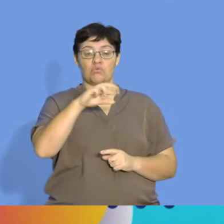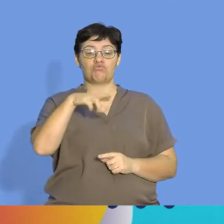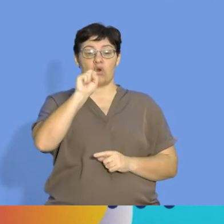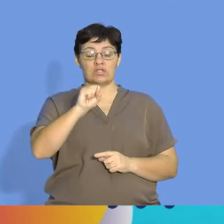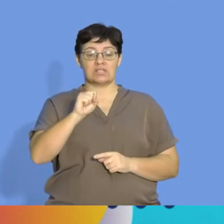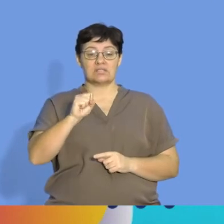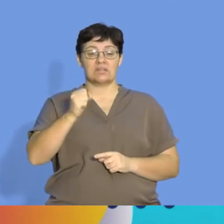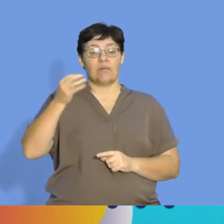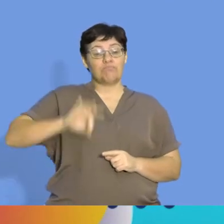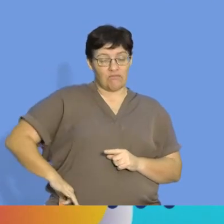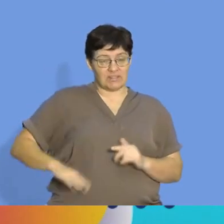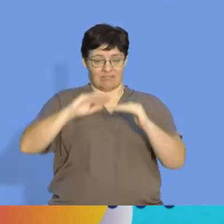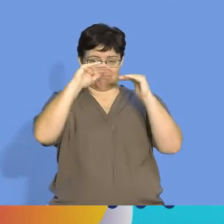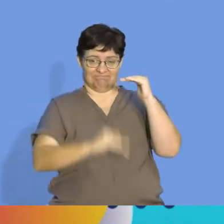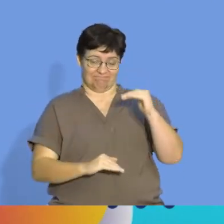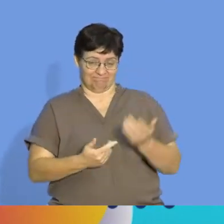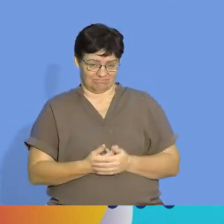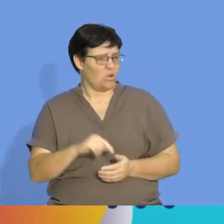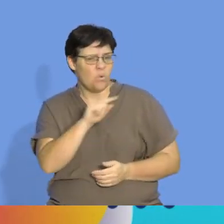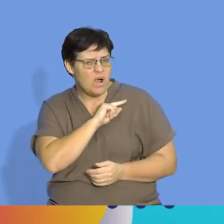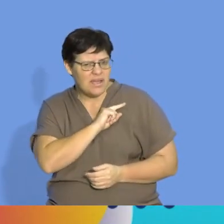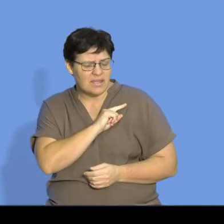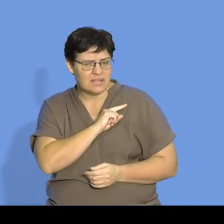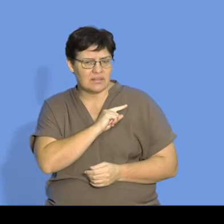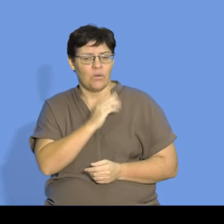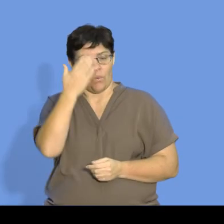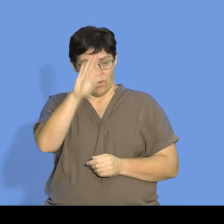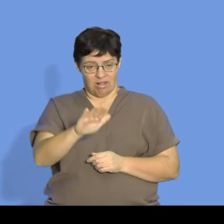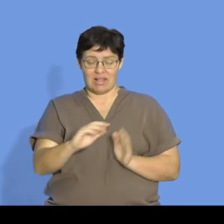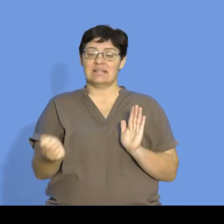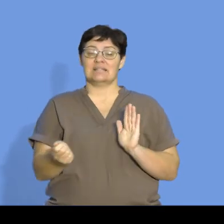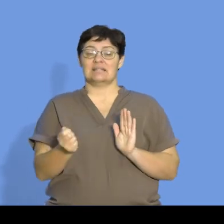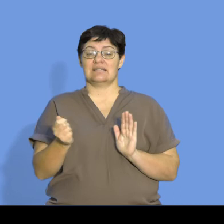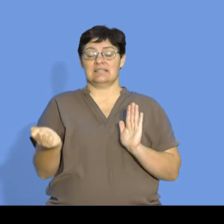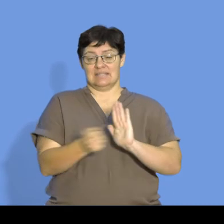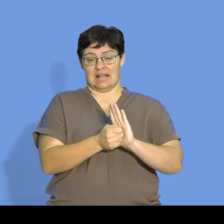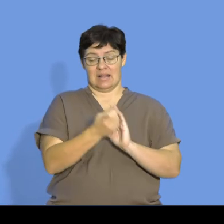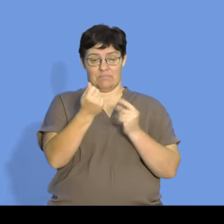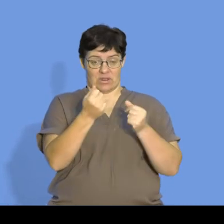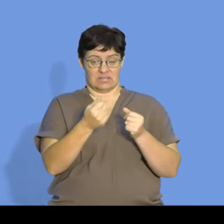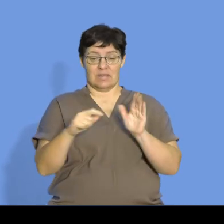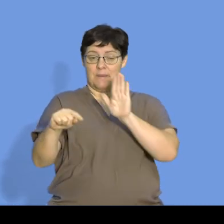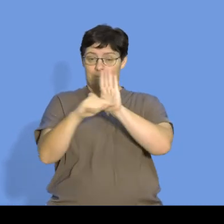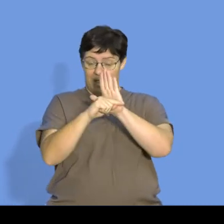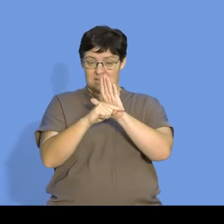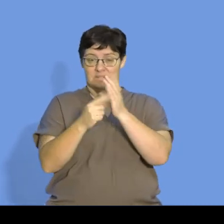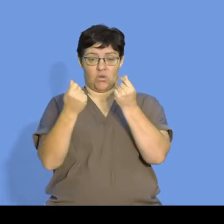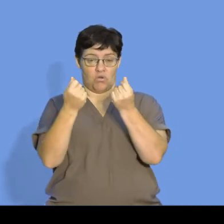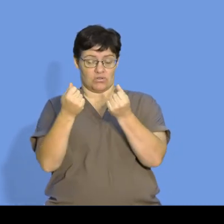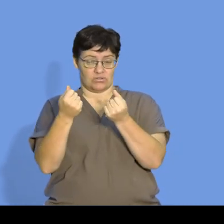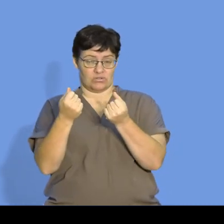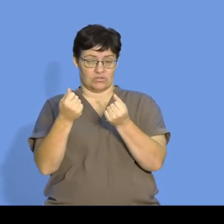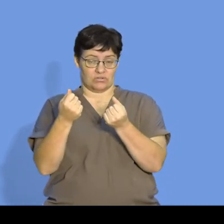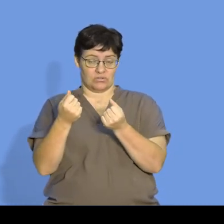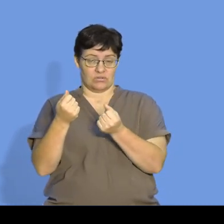in your gross profit decreasing. Why is that? We know that selling price minus your